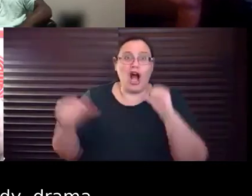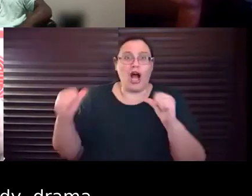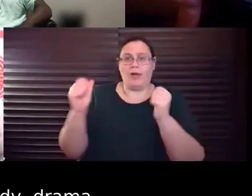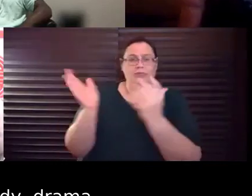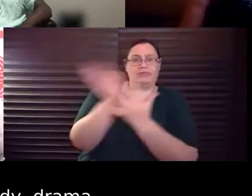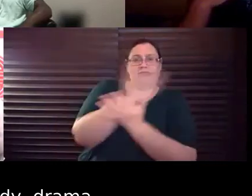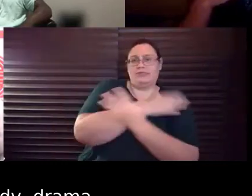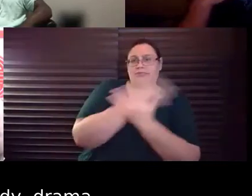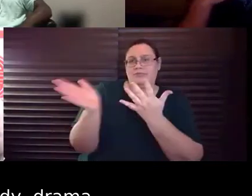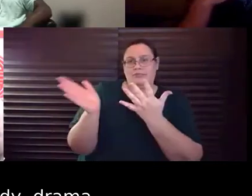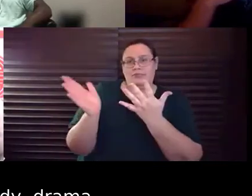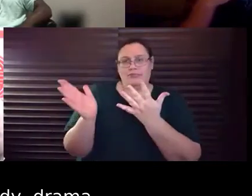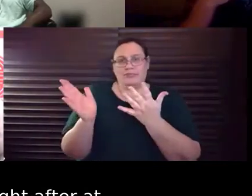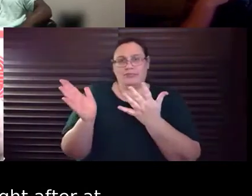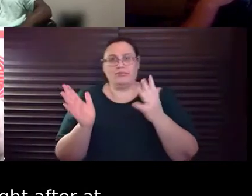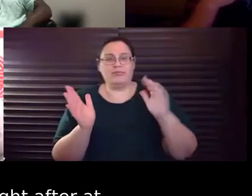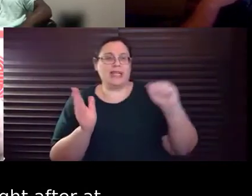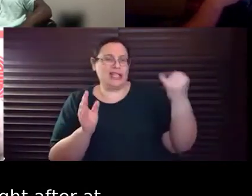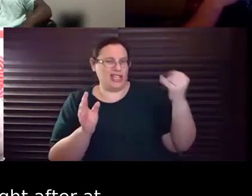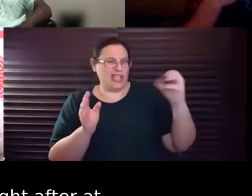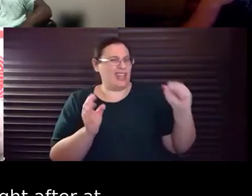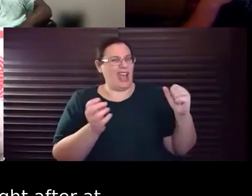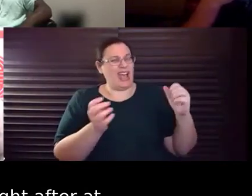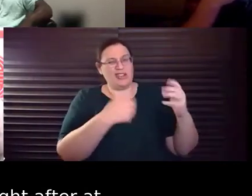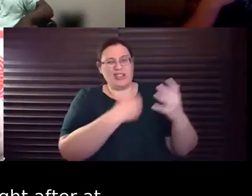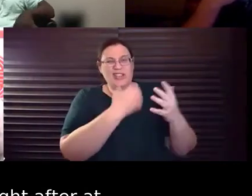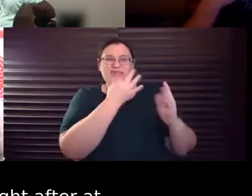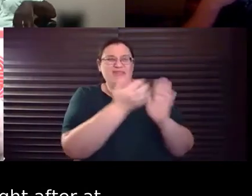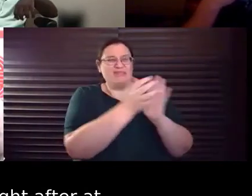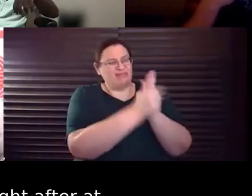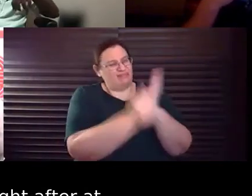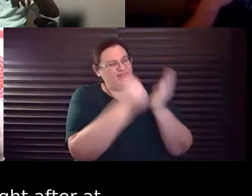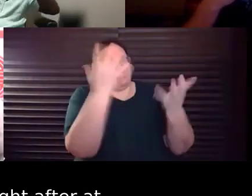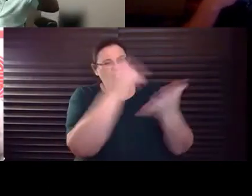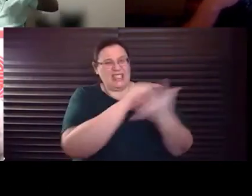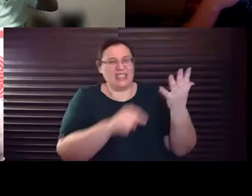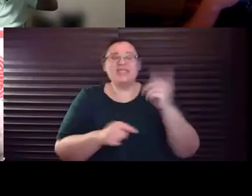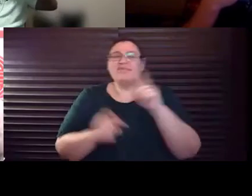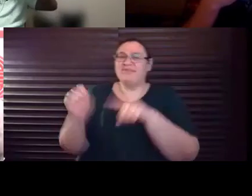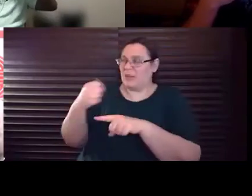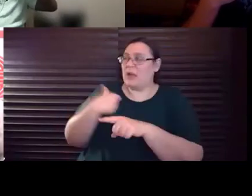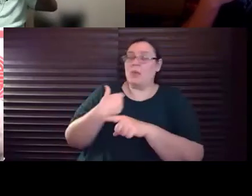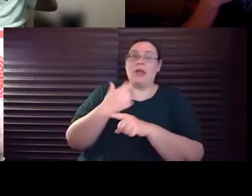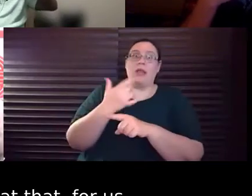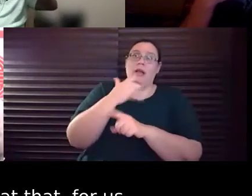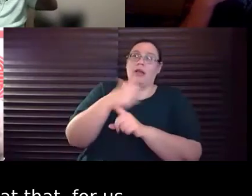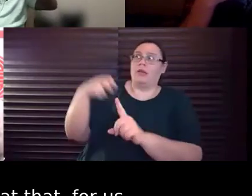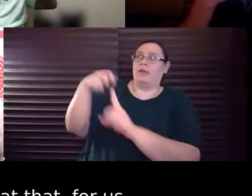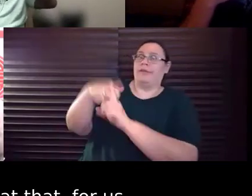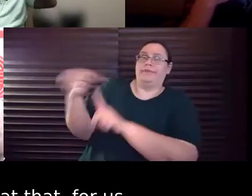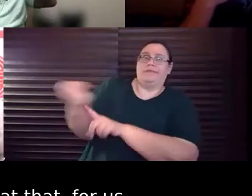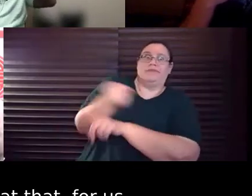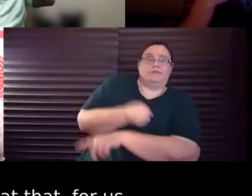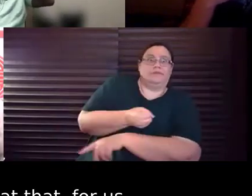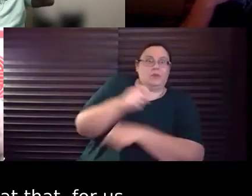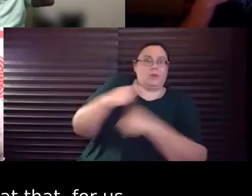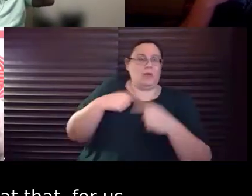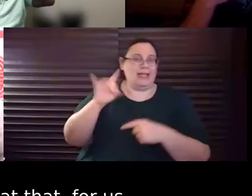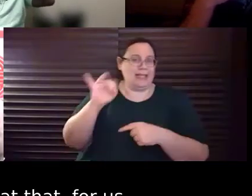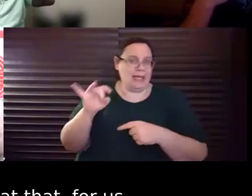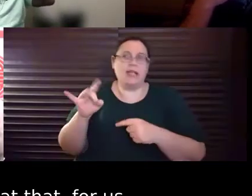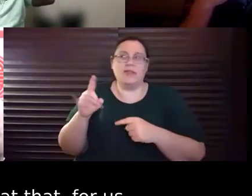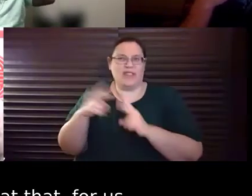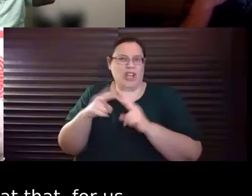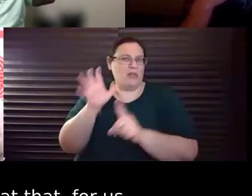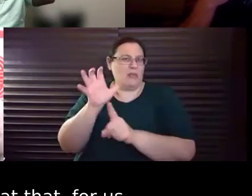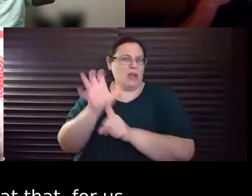it. And it's no wonder that she's sought after at this point. Like we were lucky to get her when we got her. And